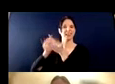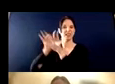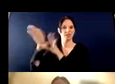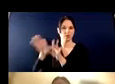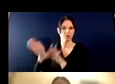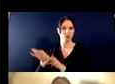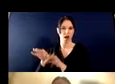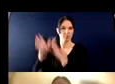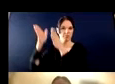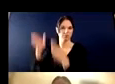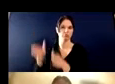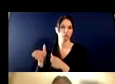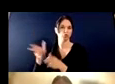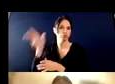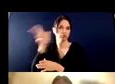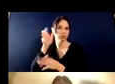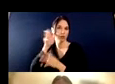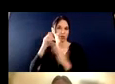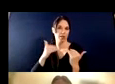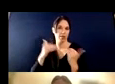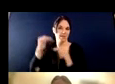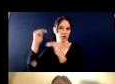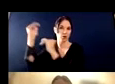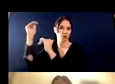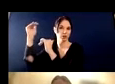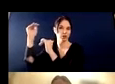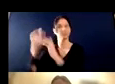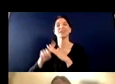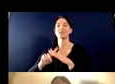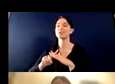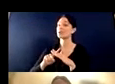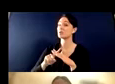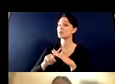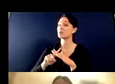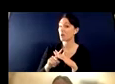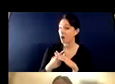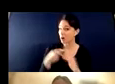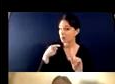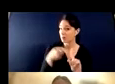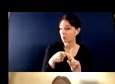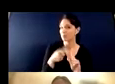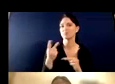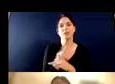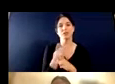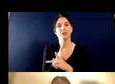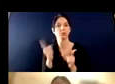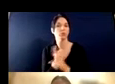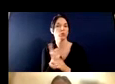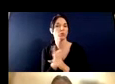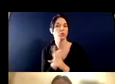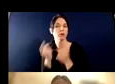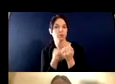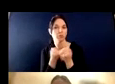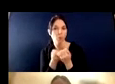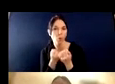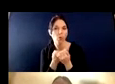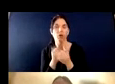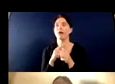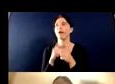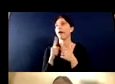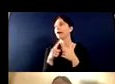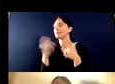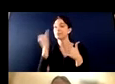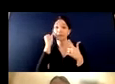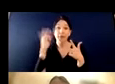level. It is a starting point to determine appropriate supports, to determine if or how